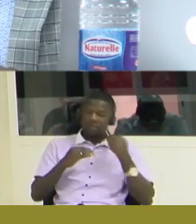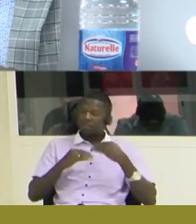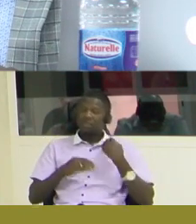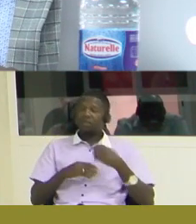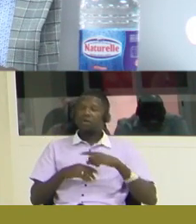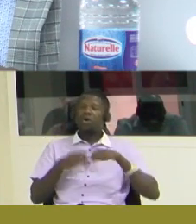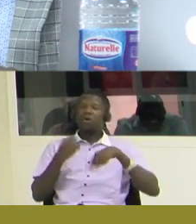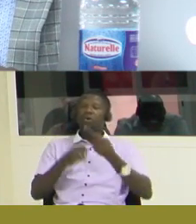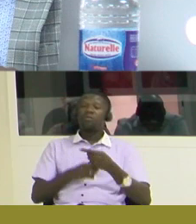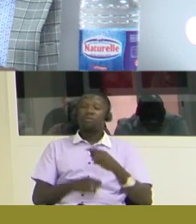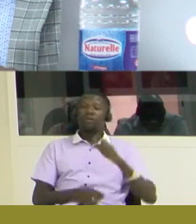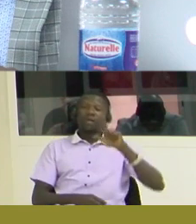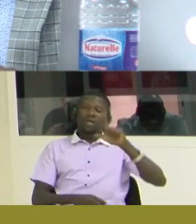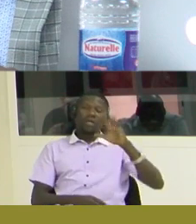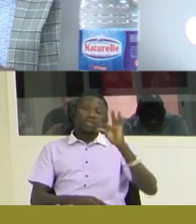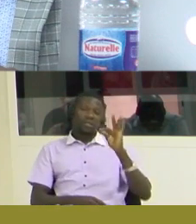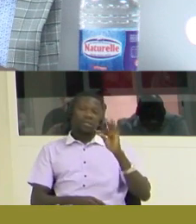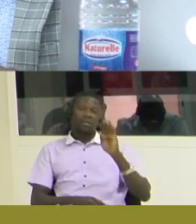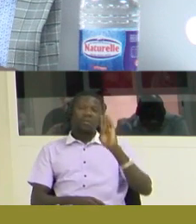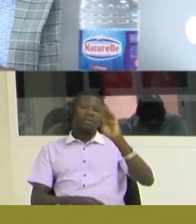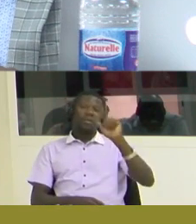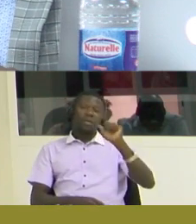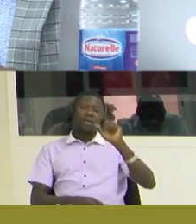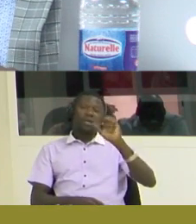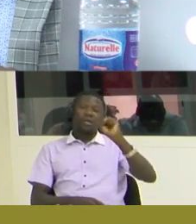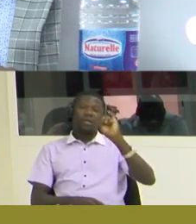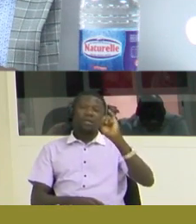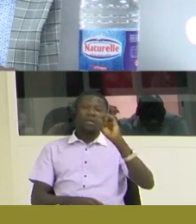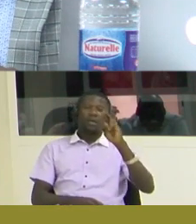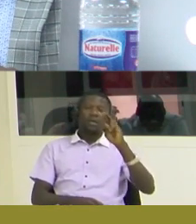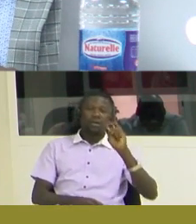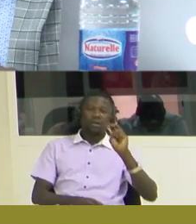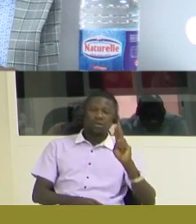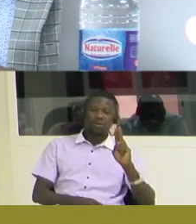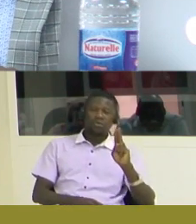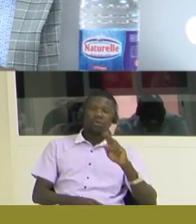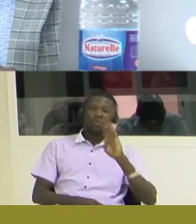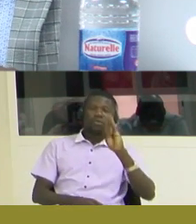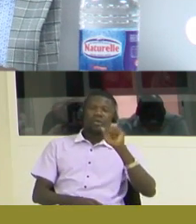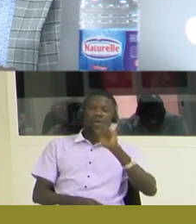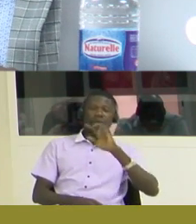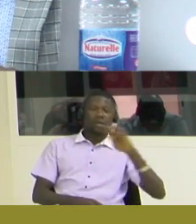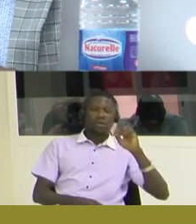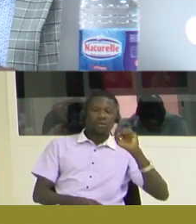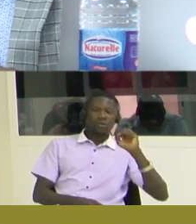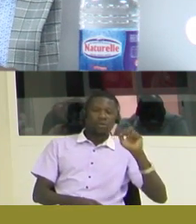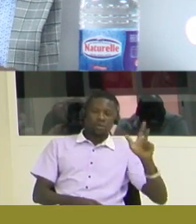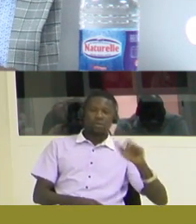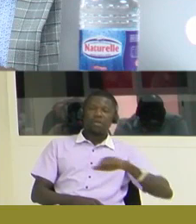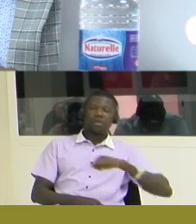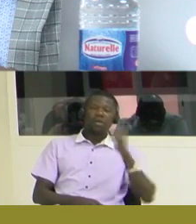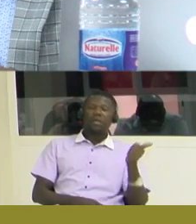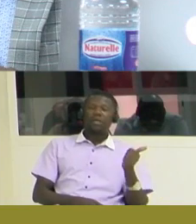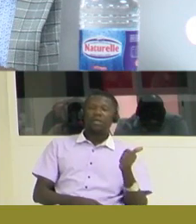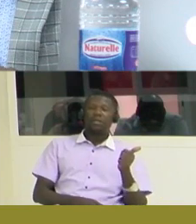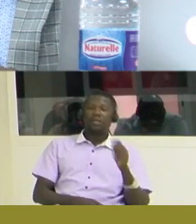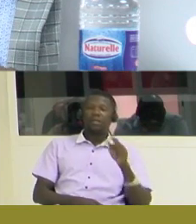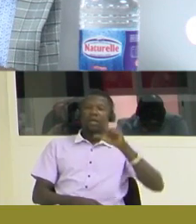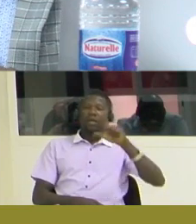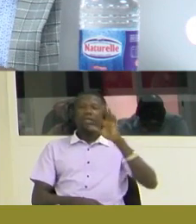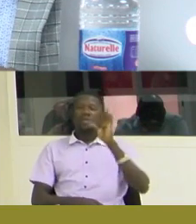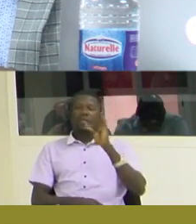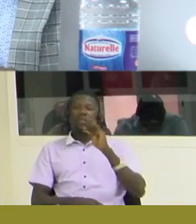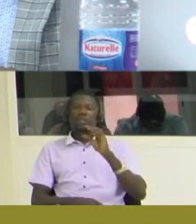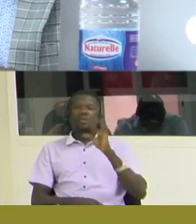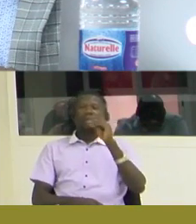left turn and basura para and left turn and dot file and that this execution was part